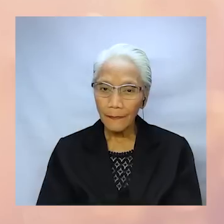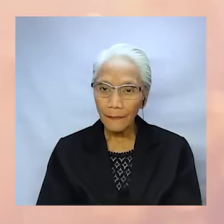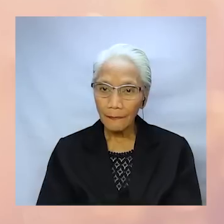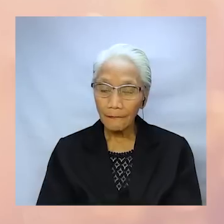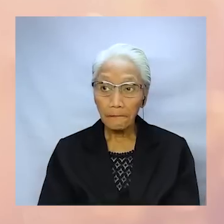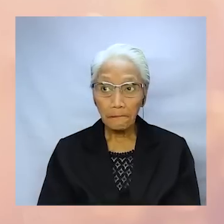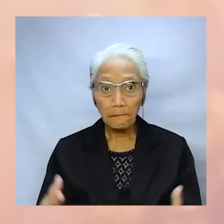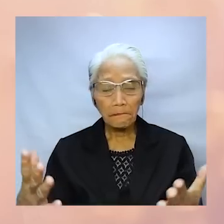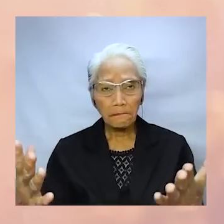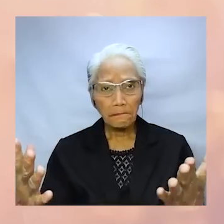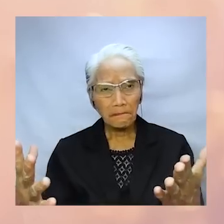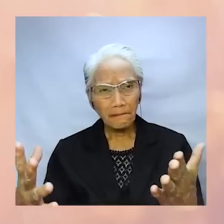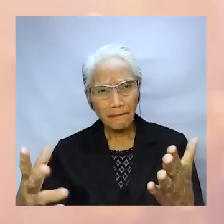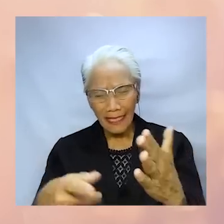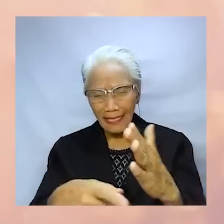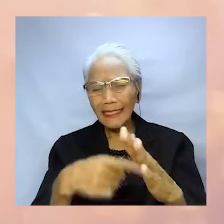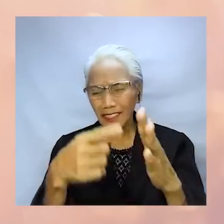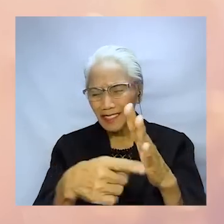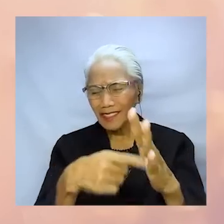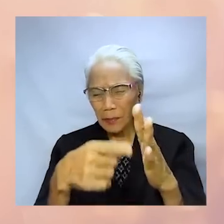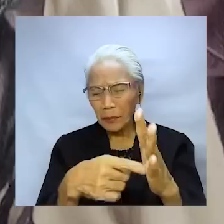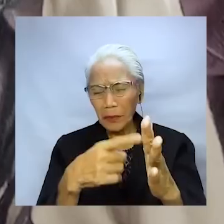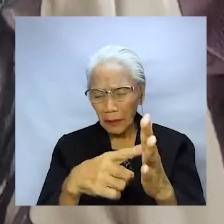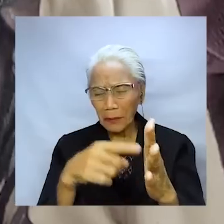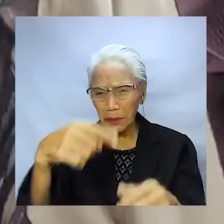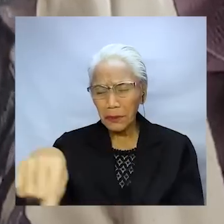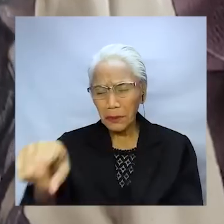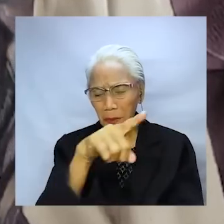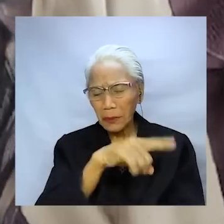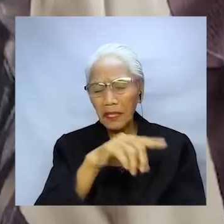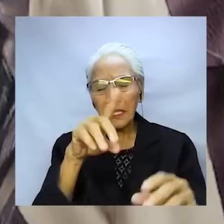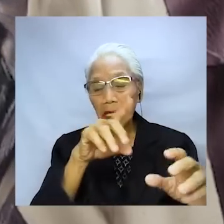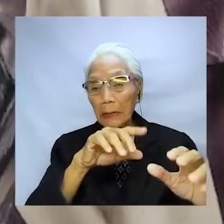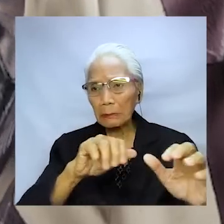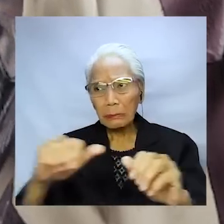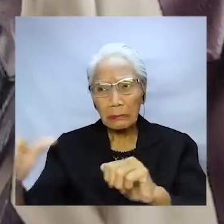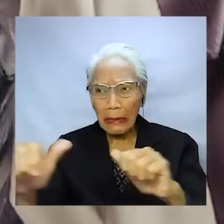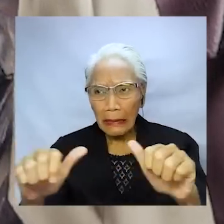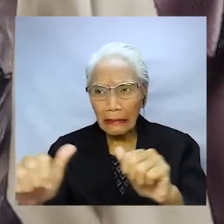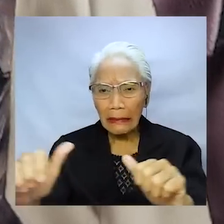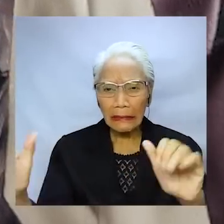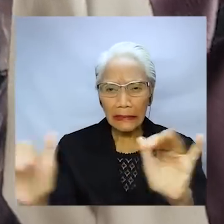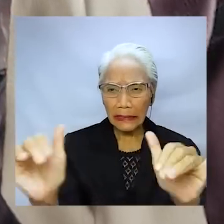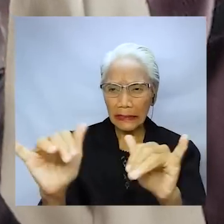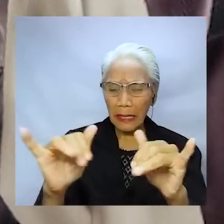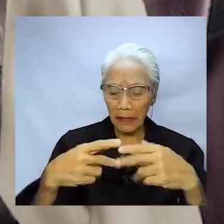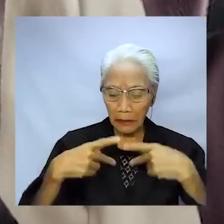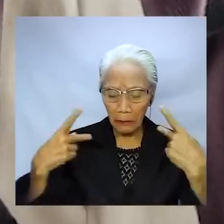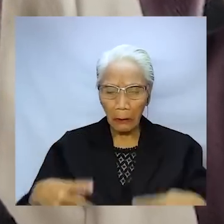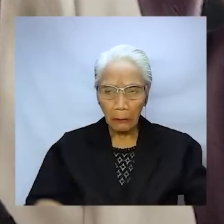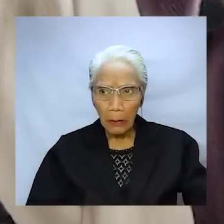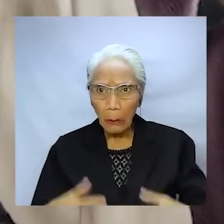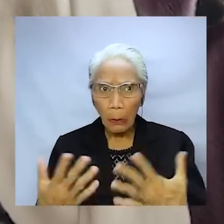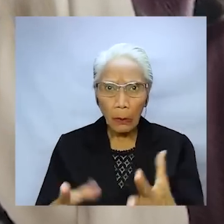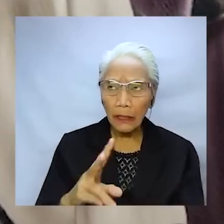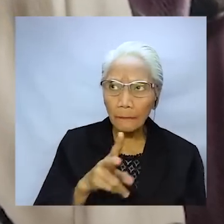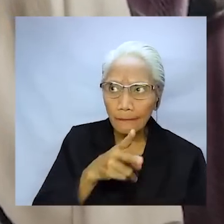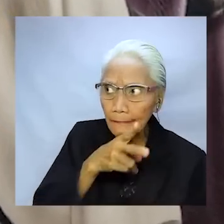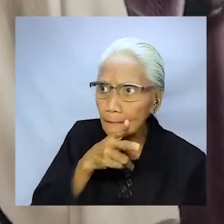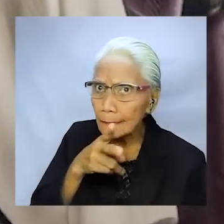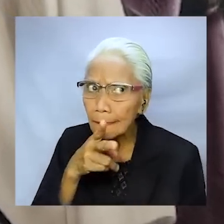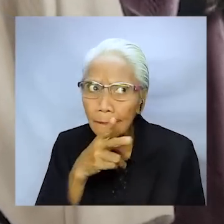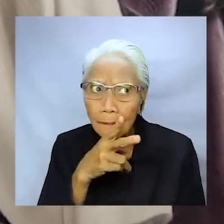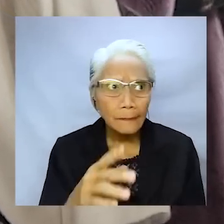Sometimes we act like the Pharisees. We are overly suspicious of people who do not belong to our